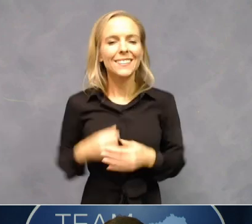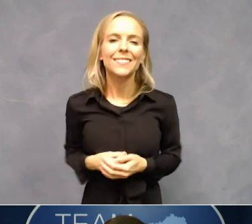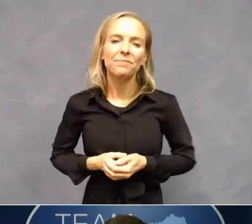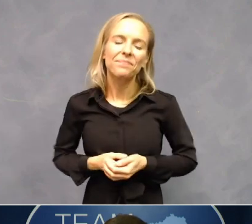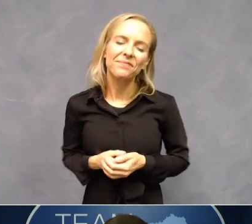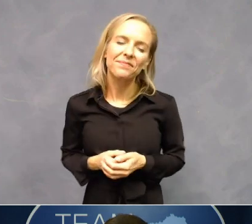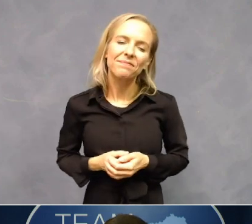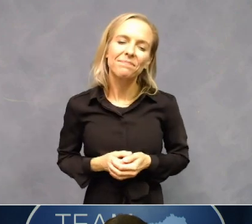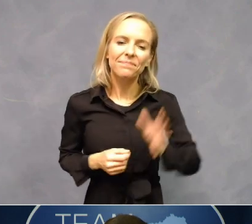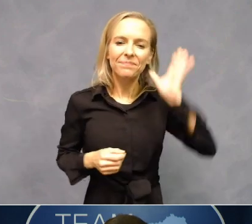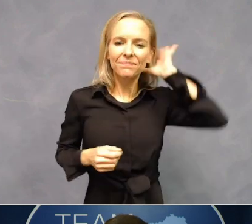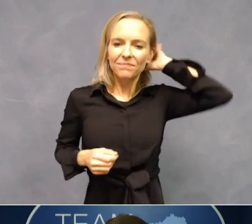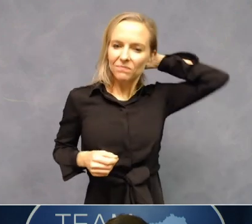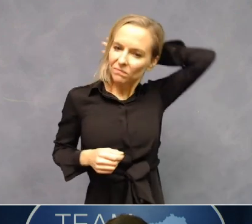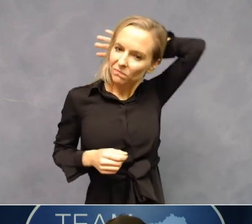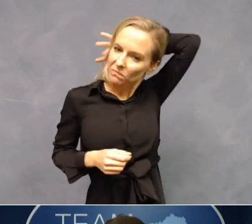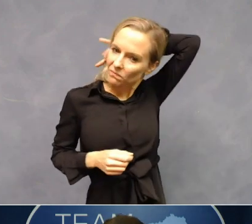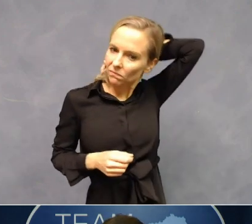All right.